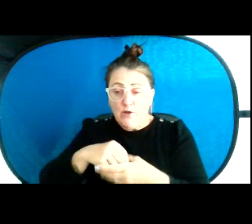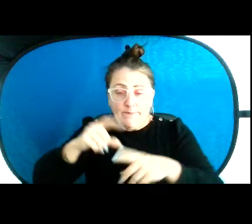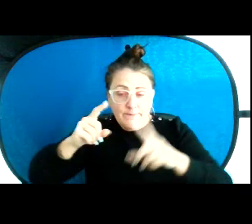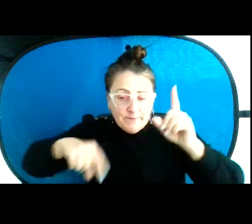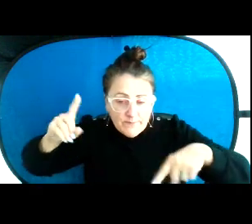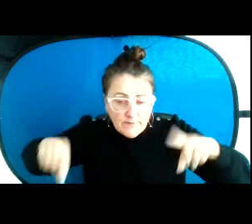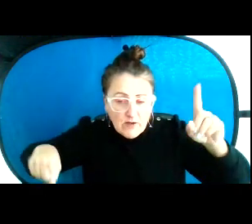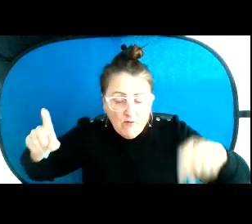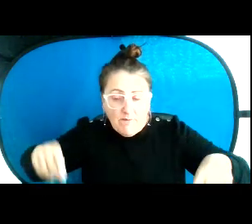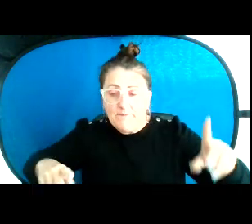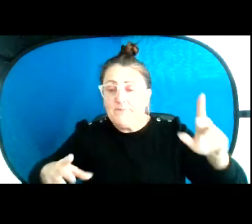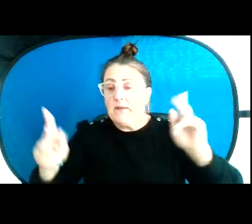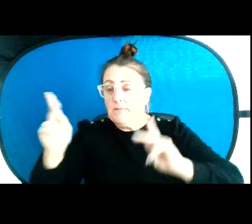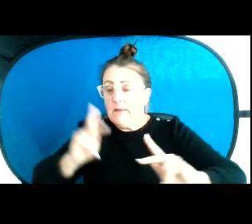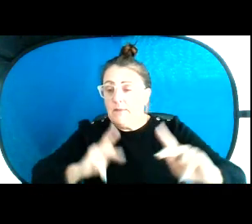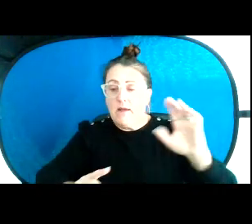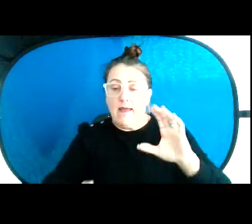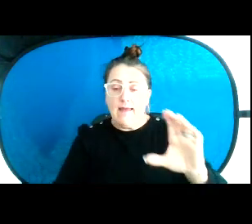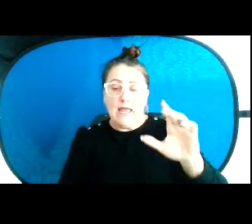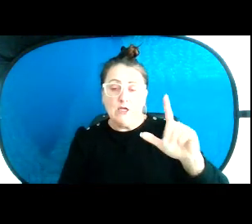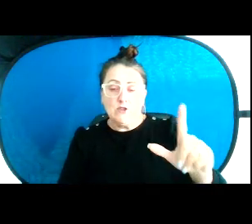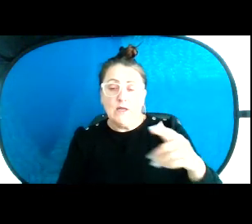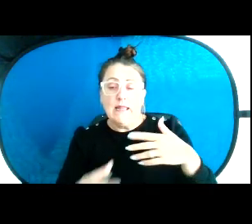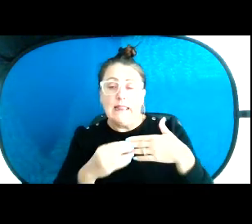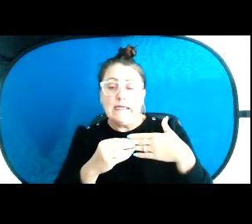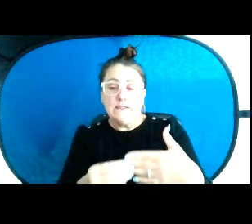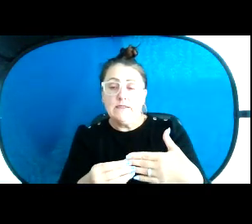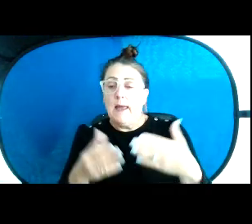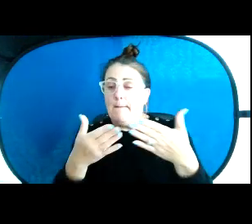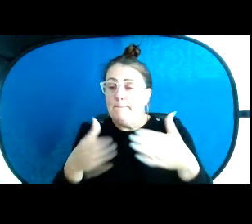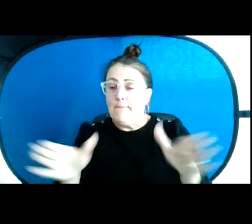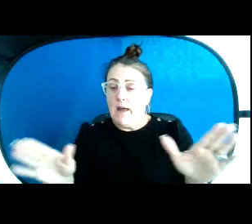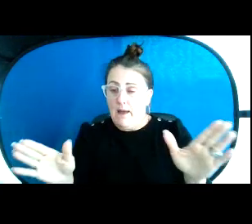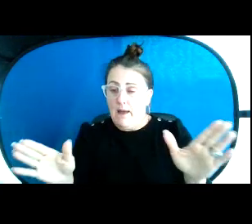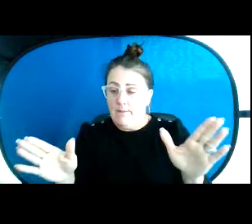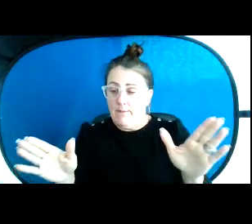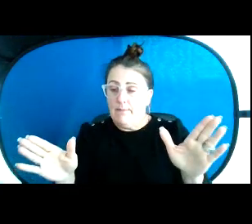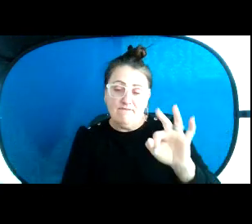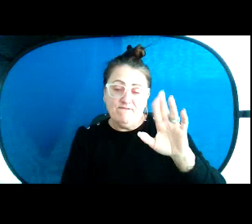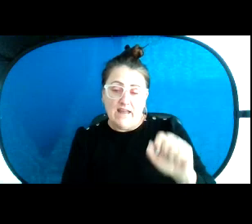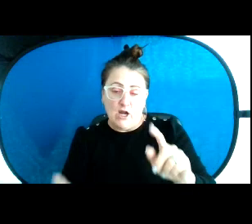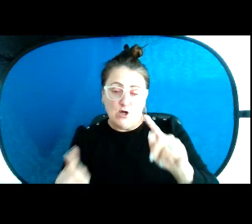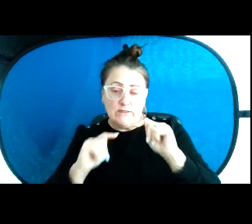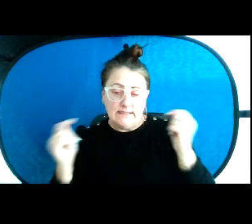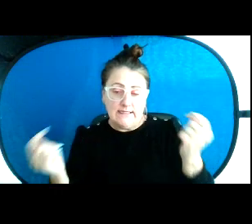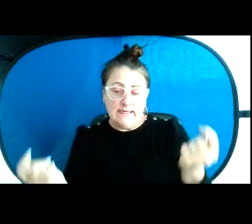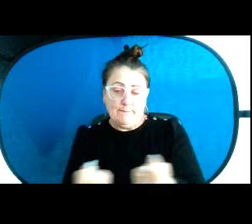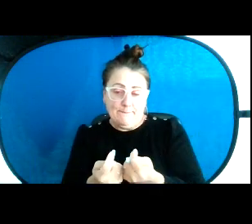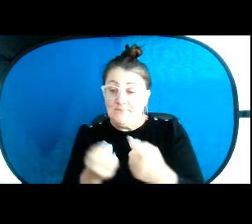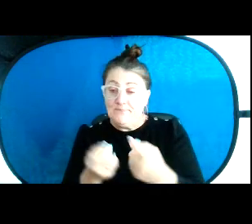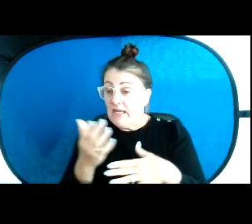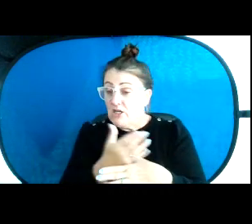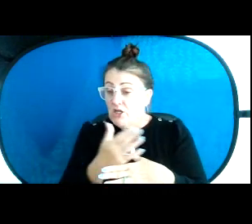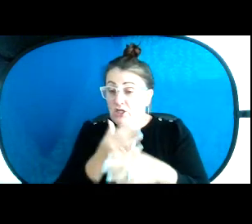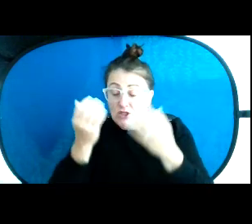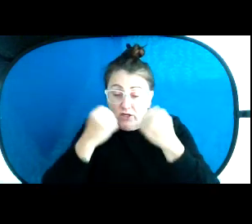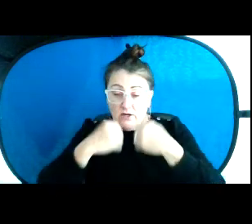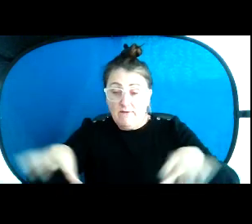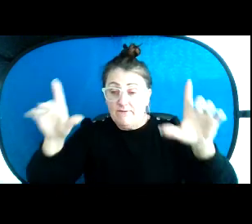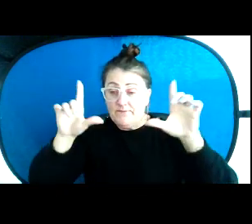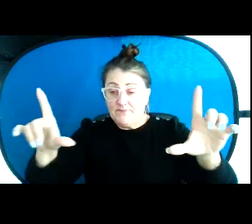from Caltrans leadership, Caltrans maintenance and public affairs team. The shared vision was one of